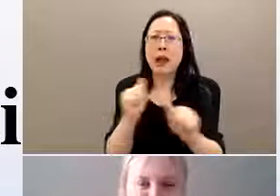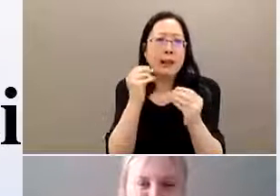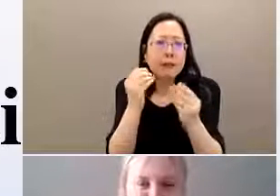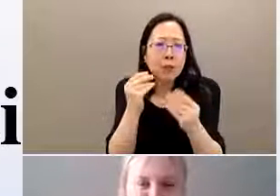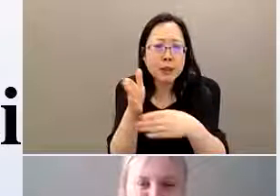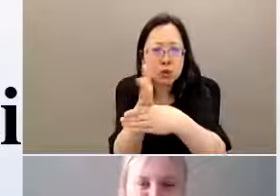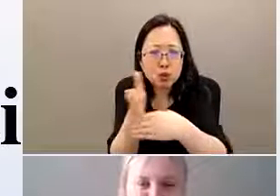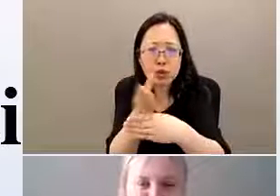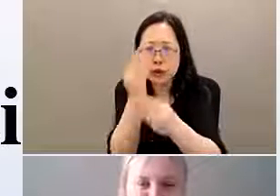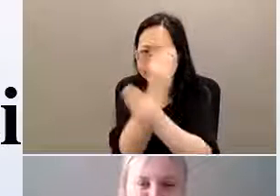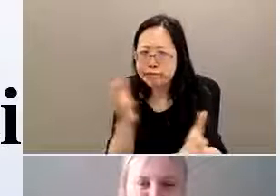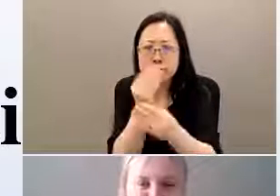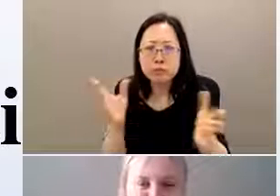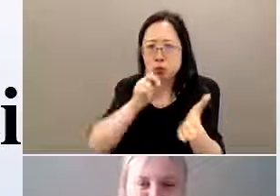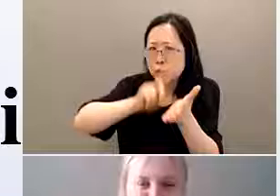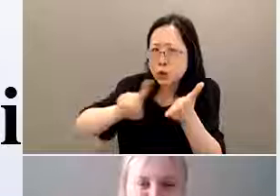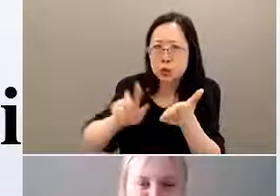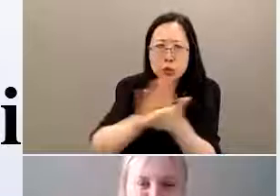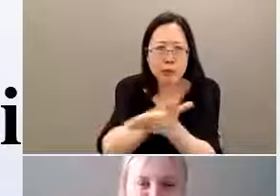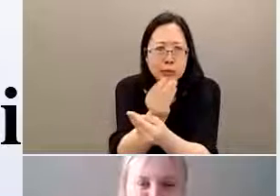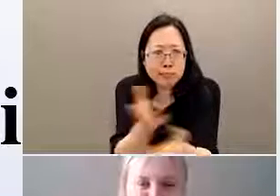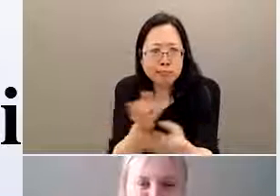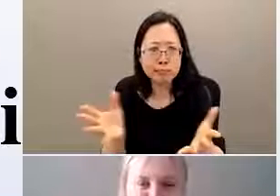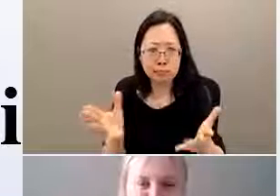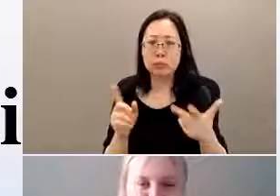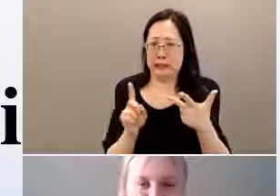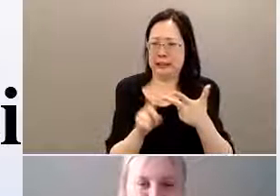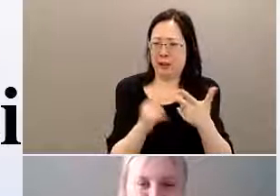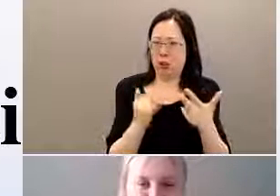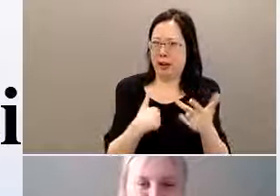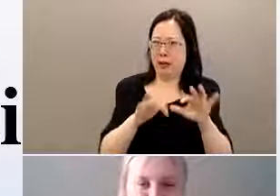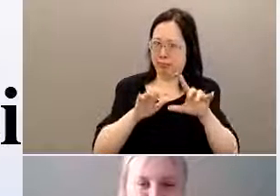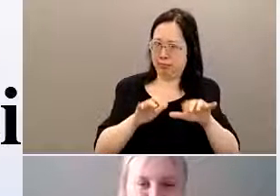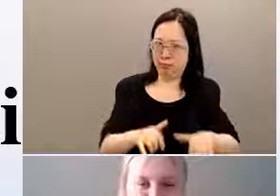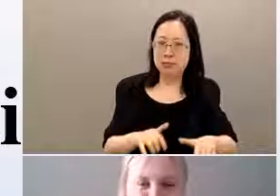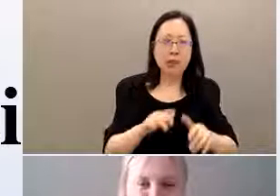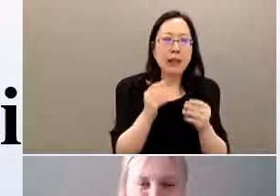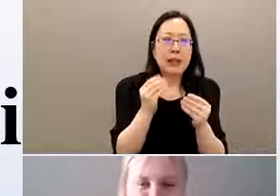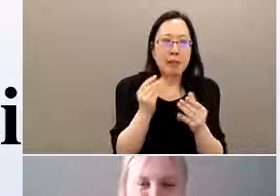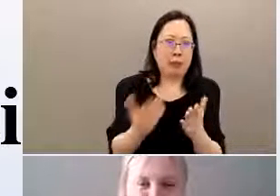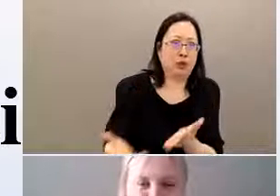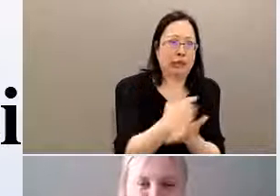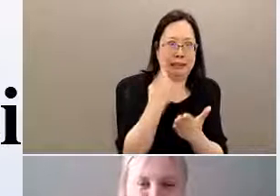regard to papers. Currently, we're writing a paper on the survey results, and this will be uploaded in there.